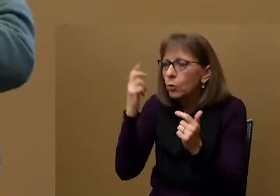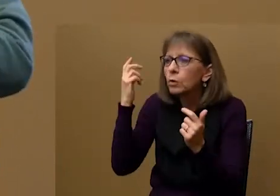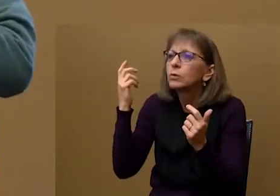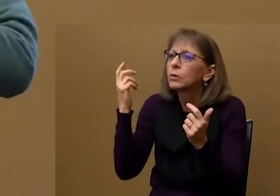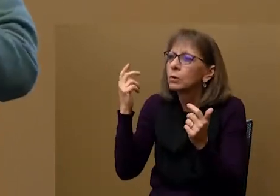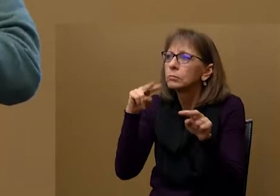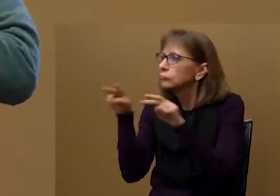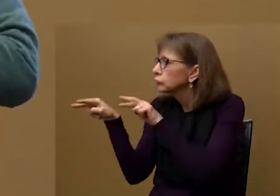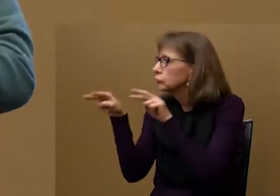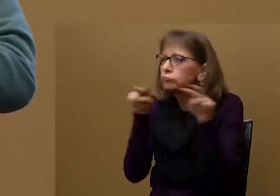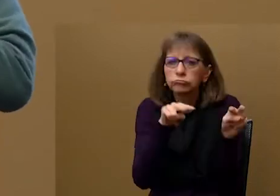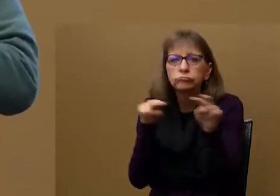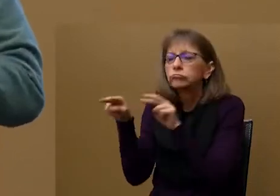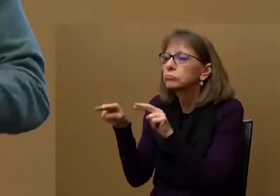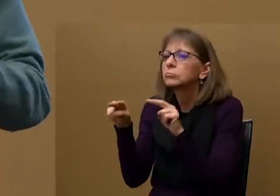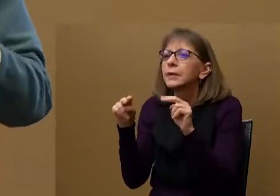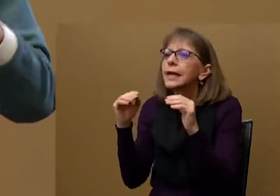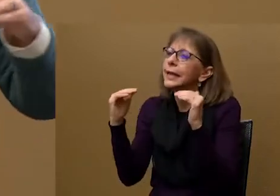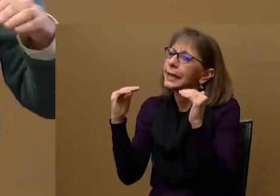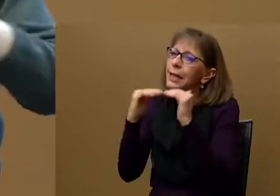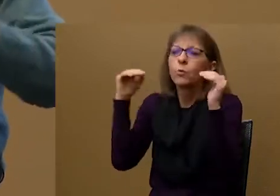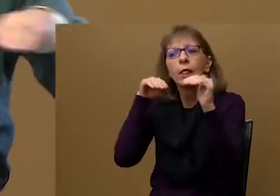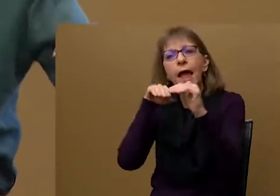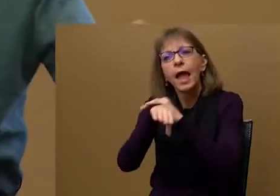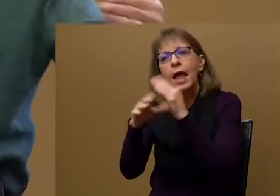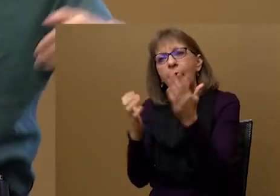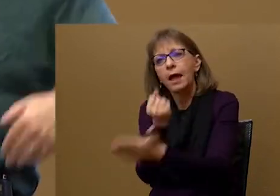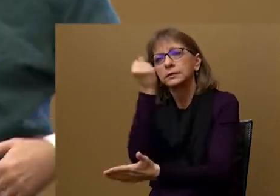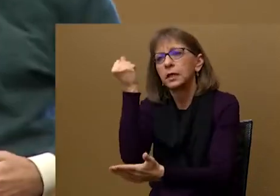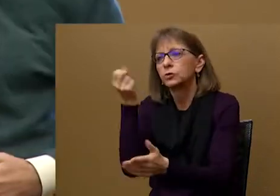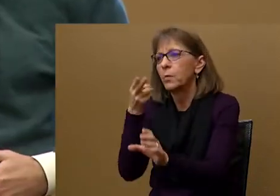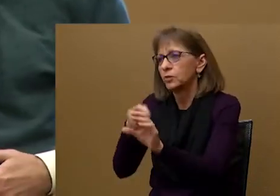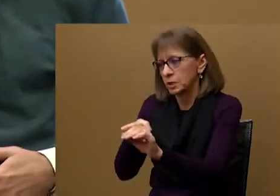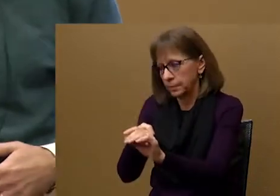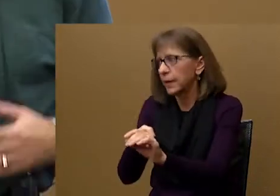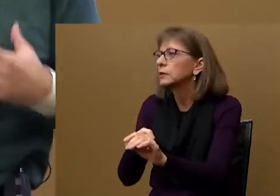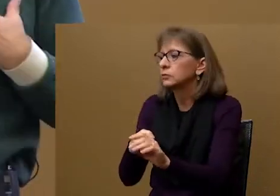There's a reasonable pace back and forth. There's equal access